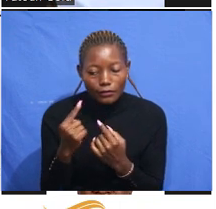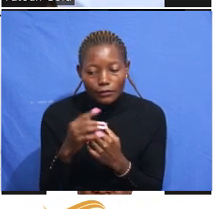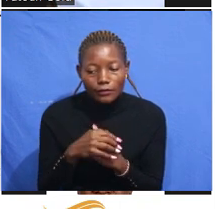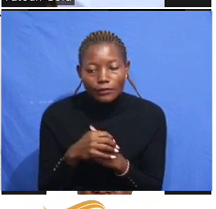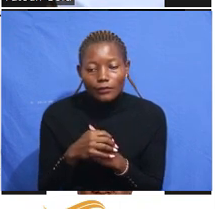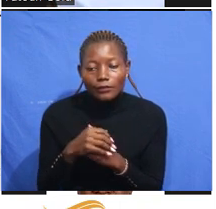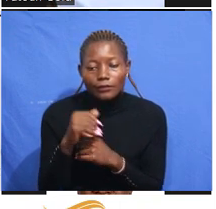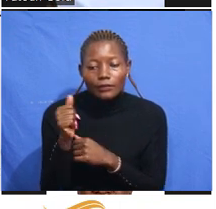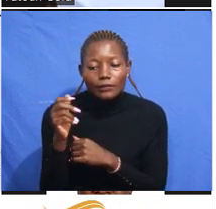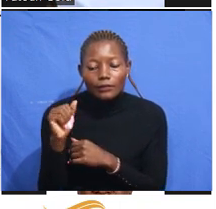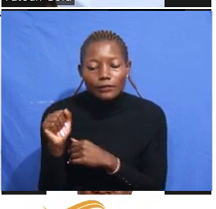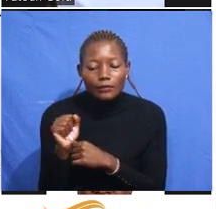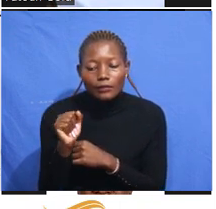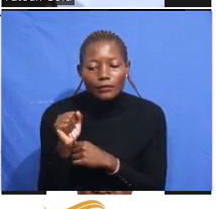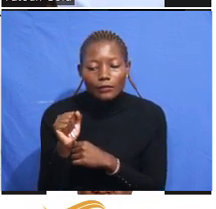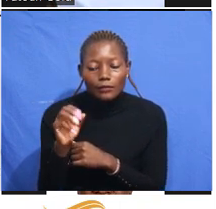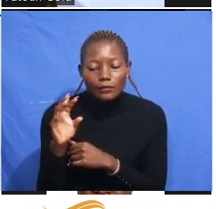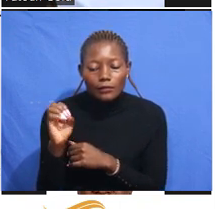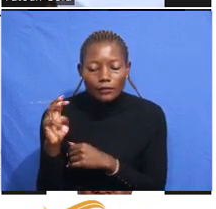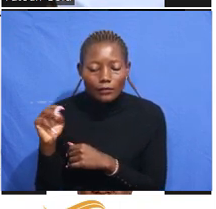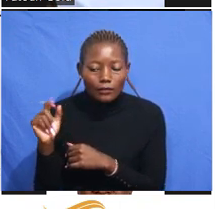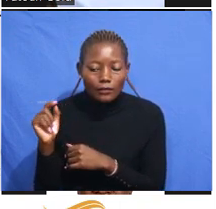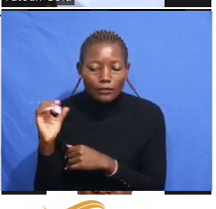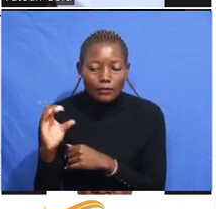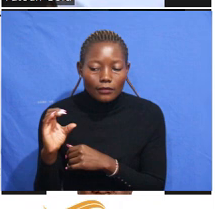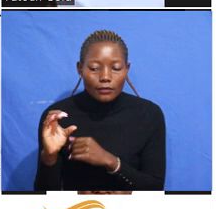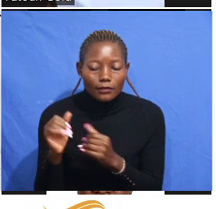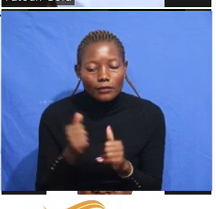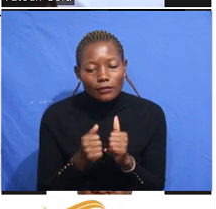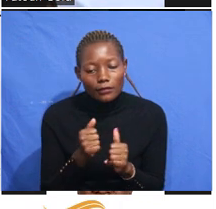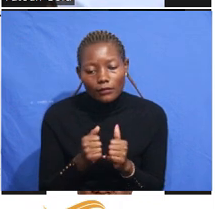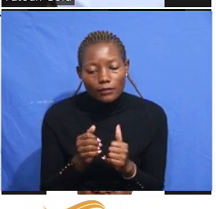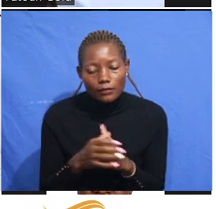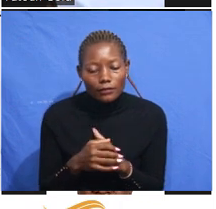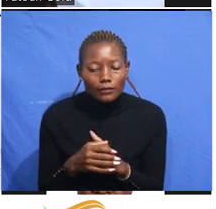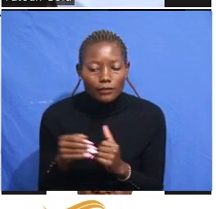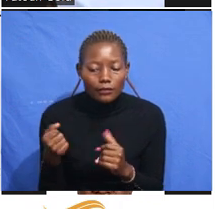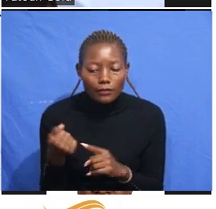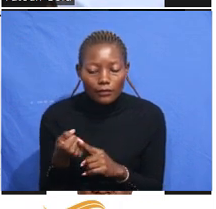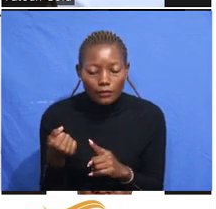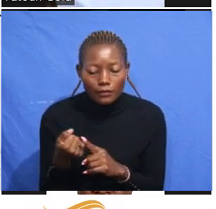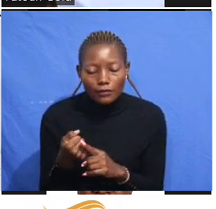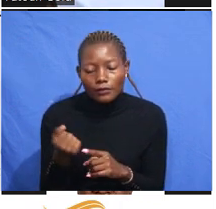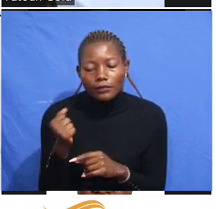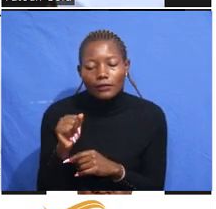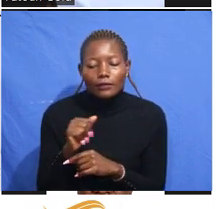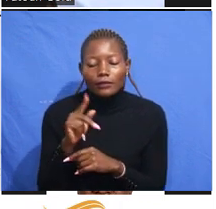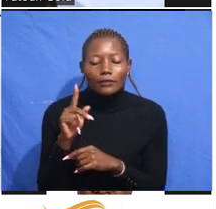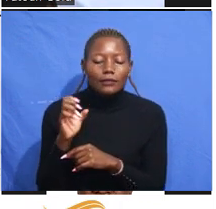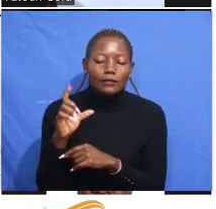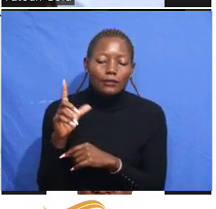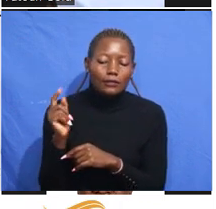autonomic division. Somatic division is the one that innervates the skeletal muscle. That is very key for